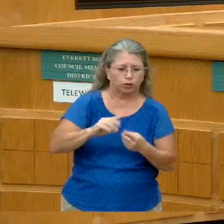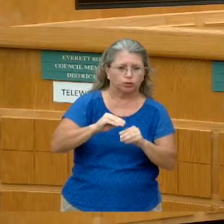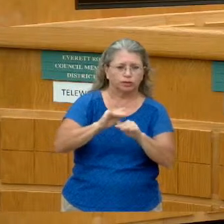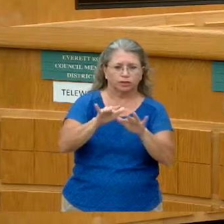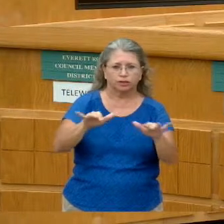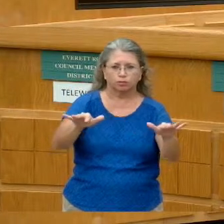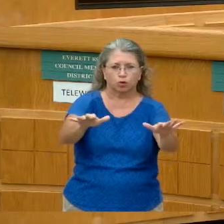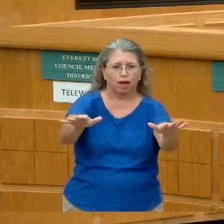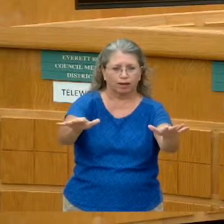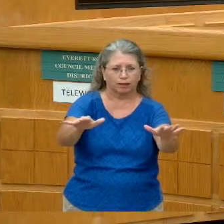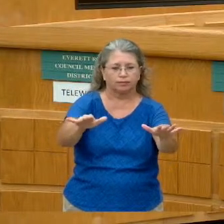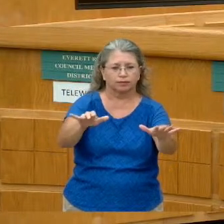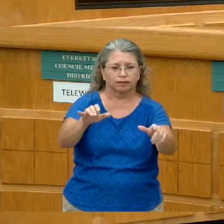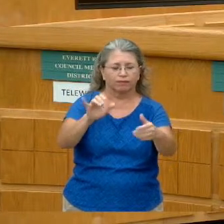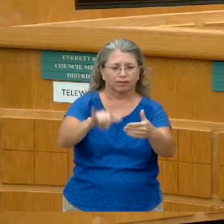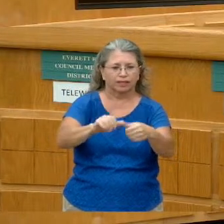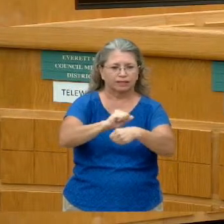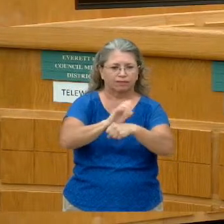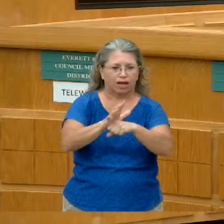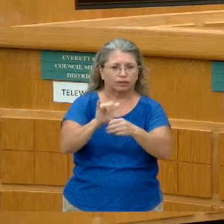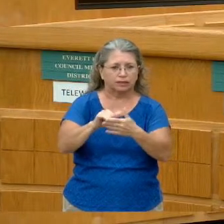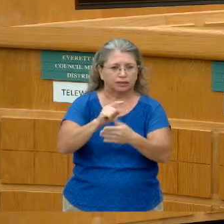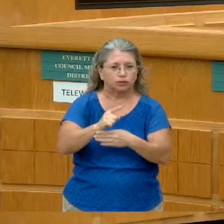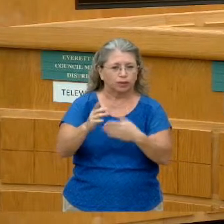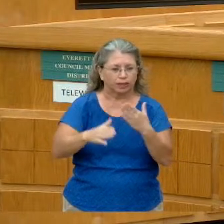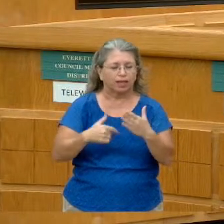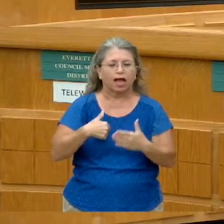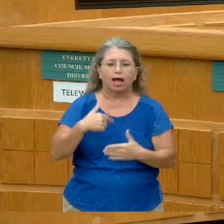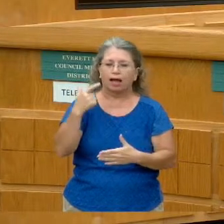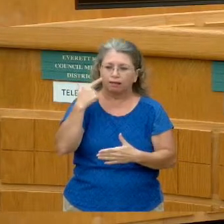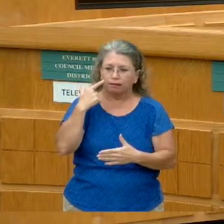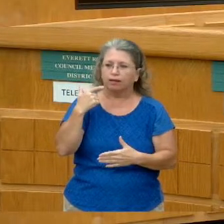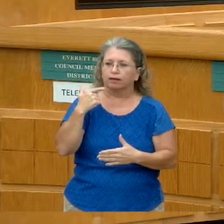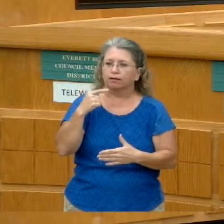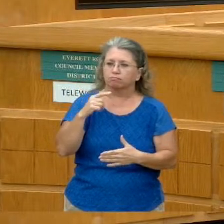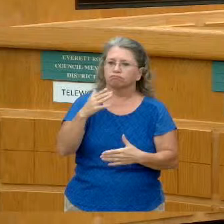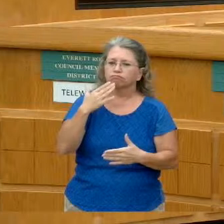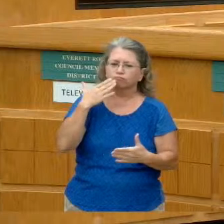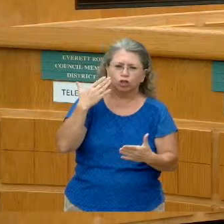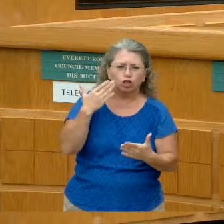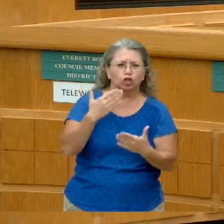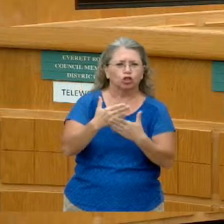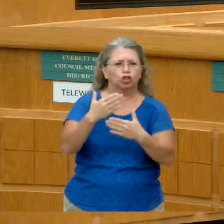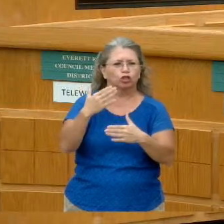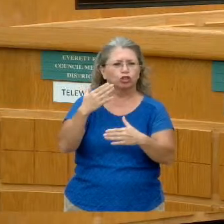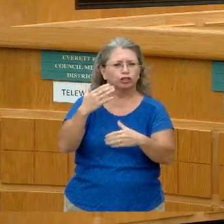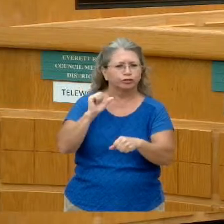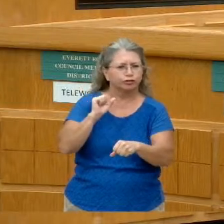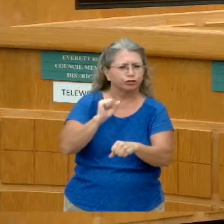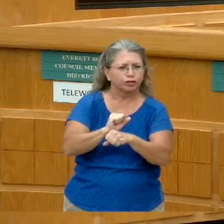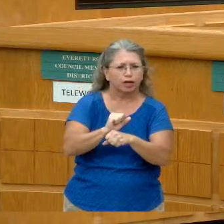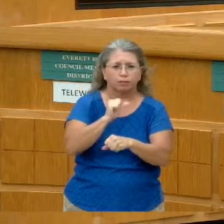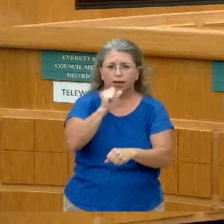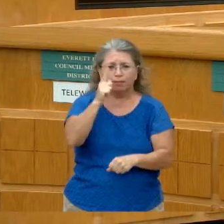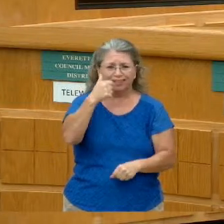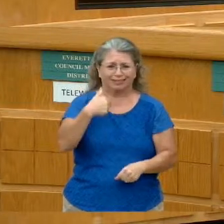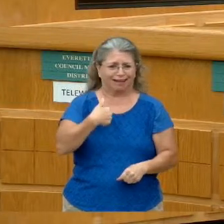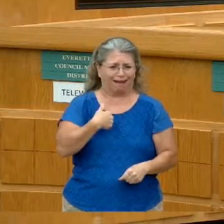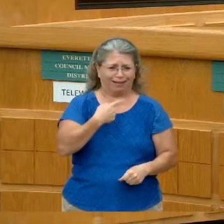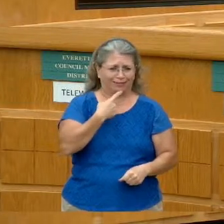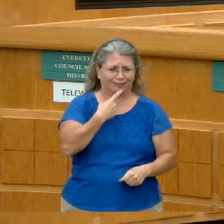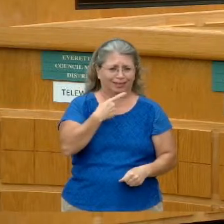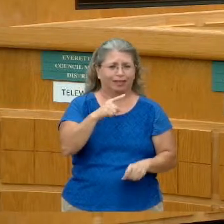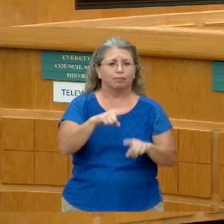weekend. I think we did a very good job. And not because I say so, but because